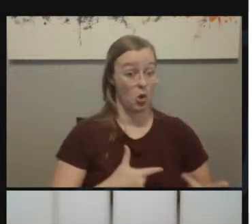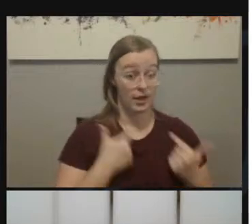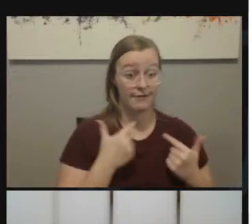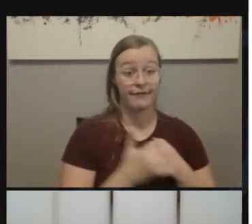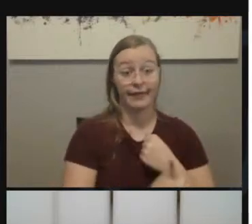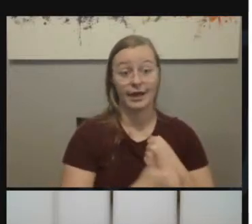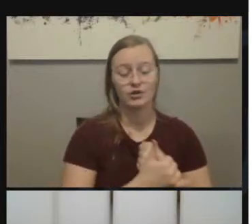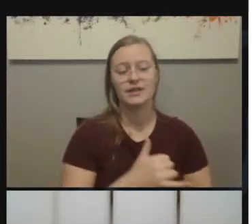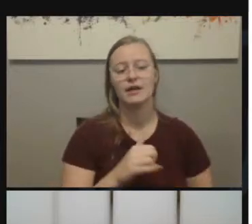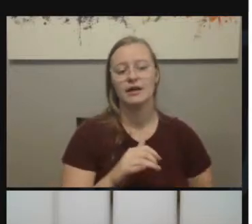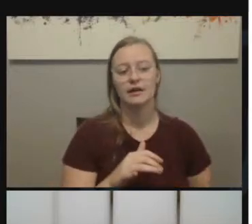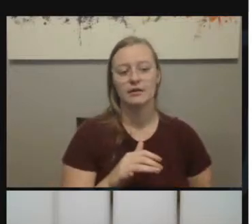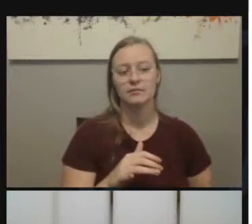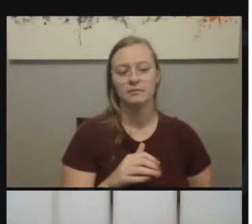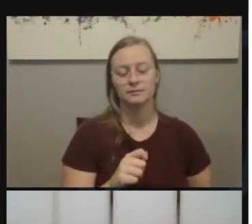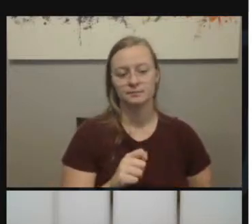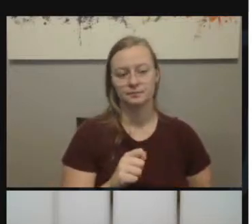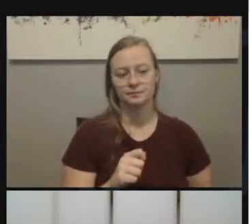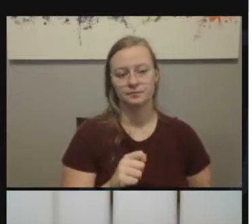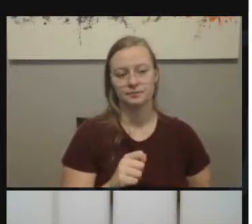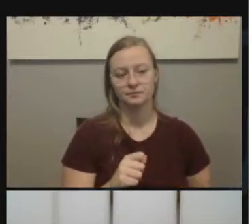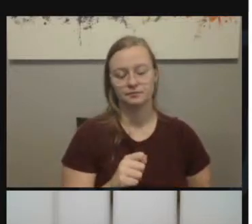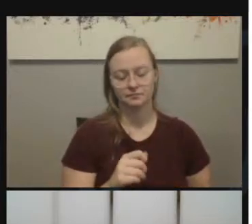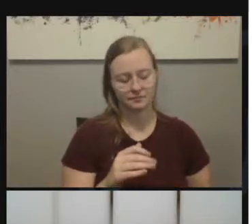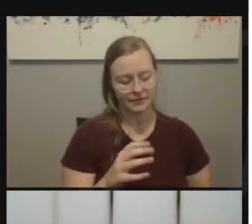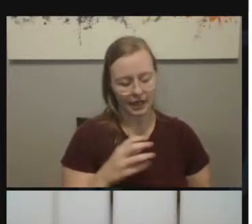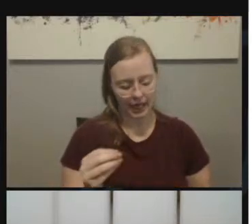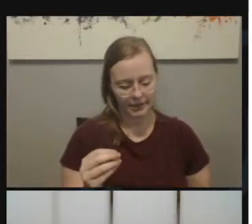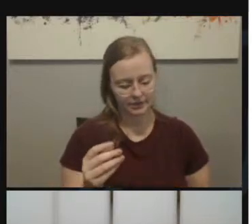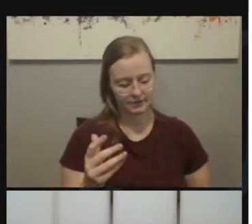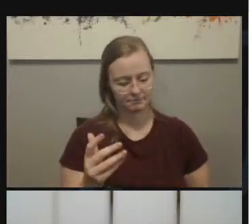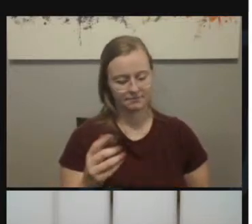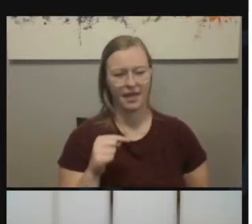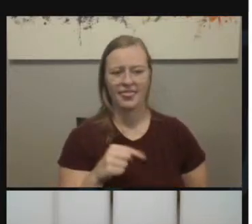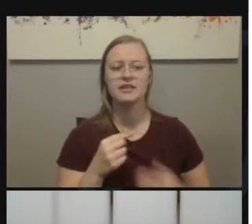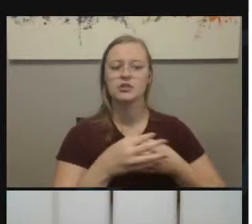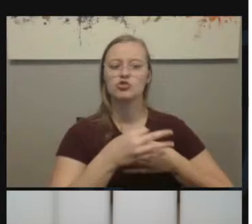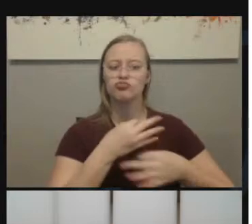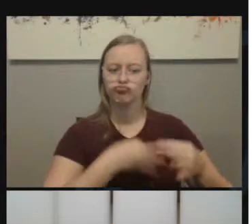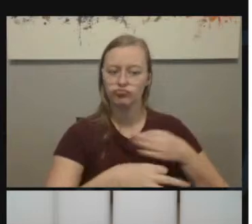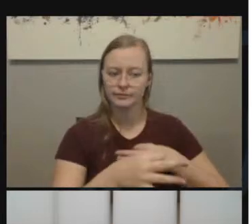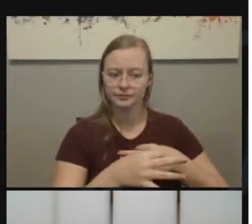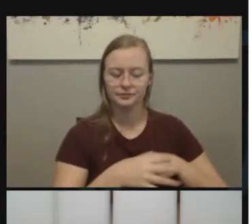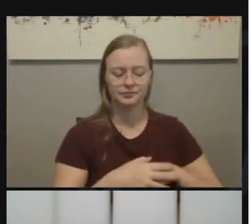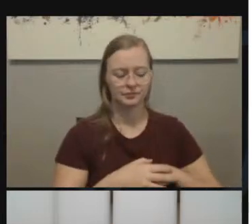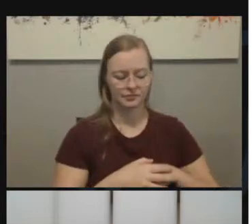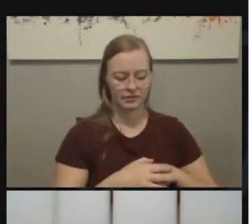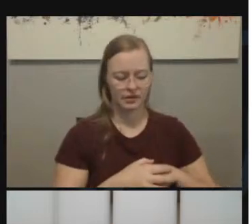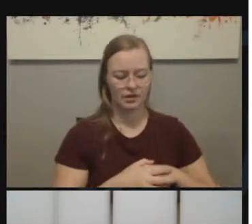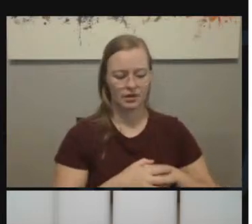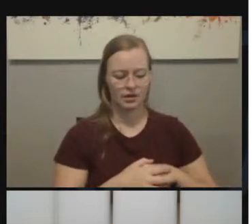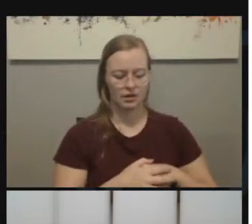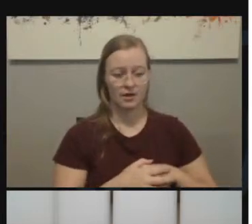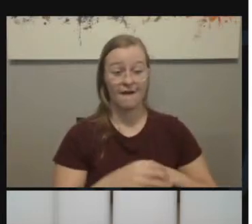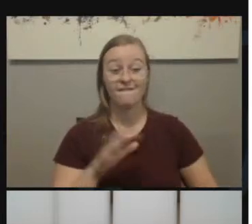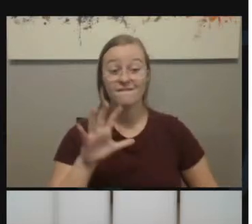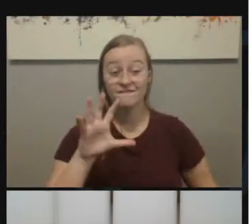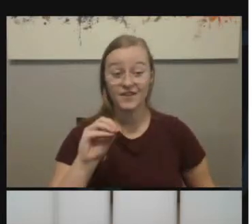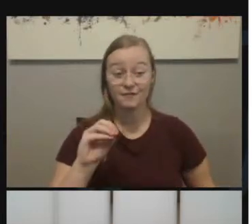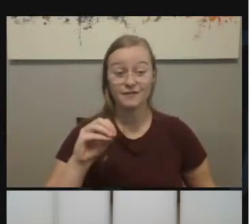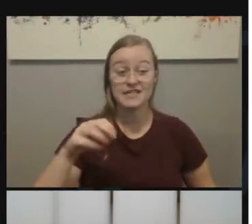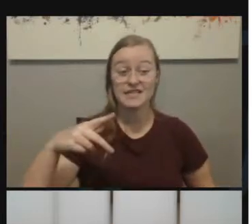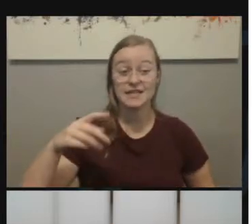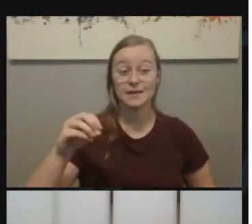And in this transaction, in return for 50 pounds